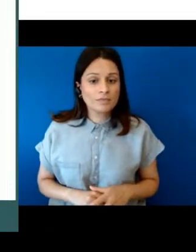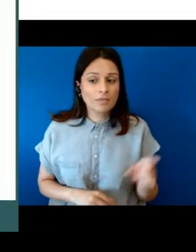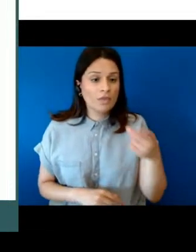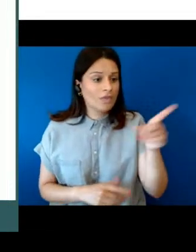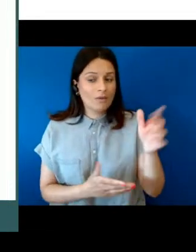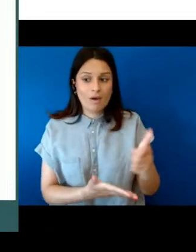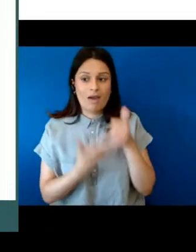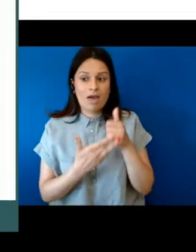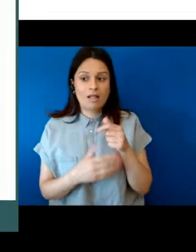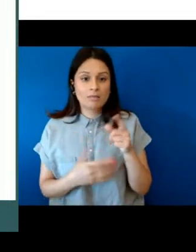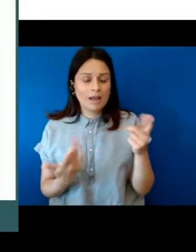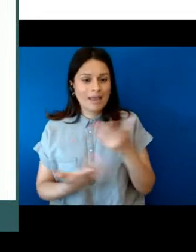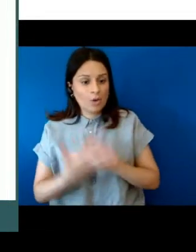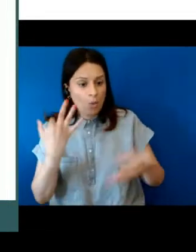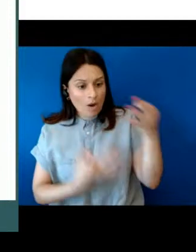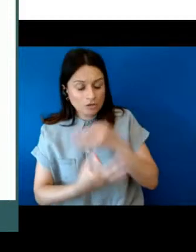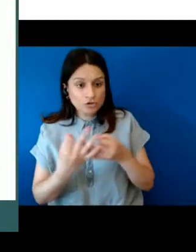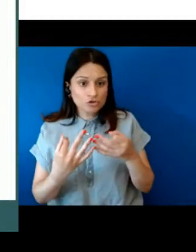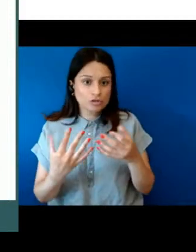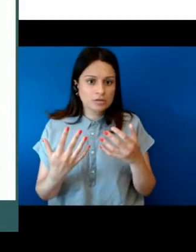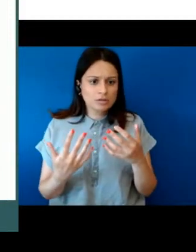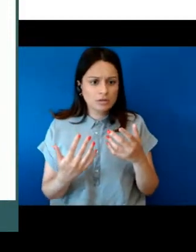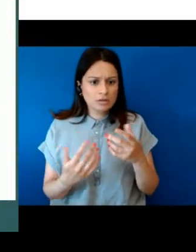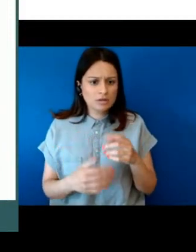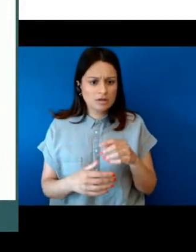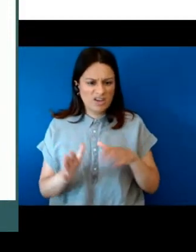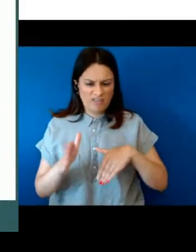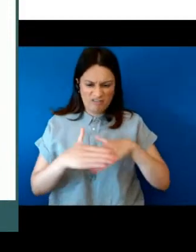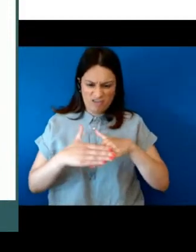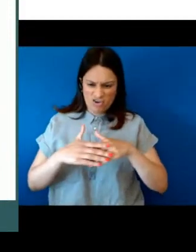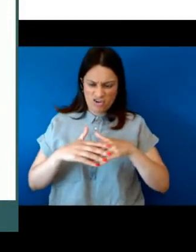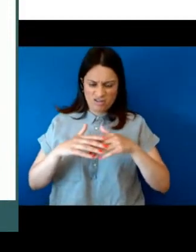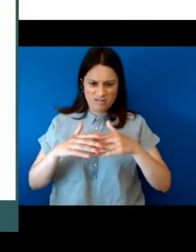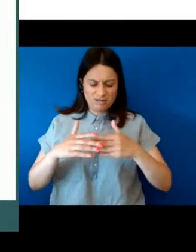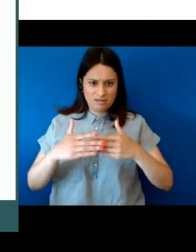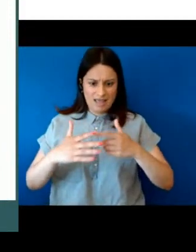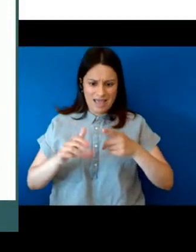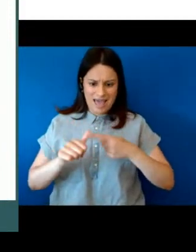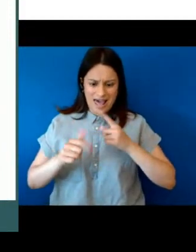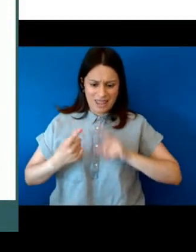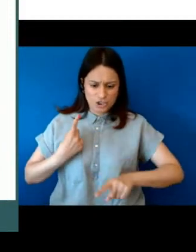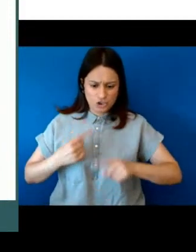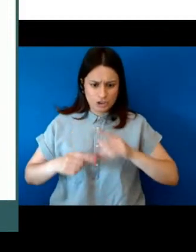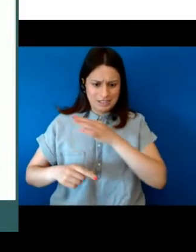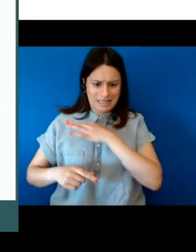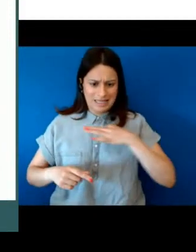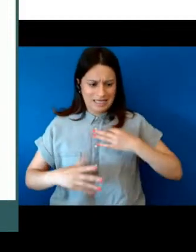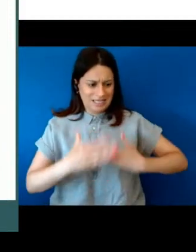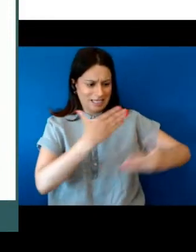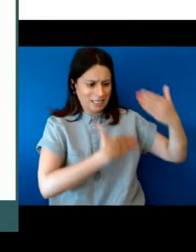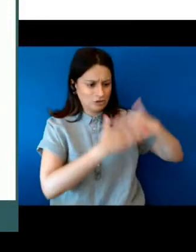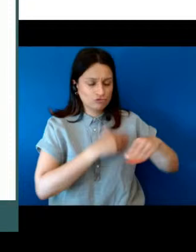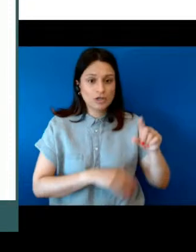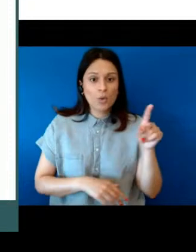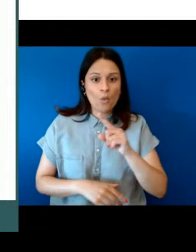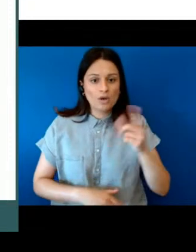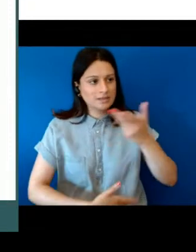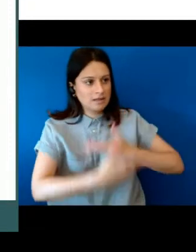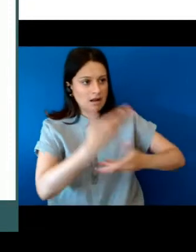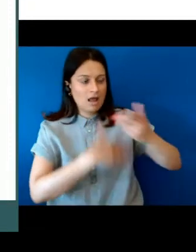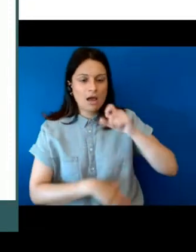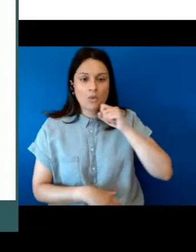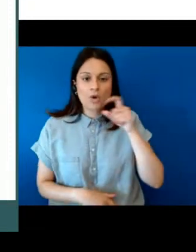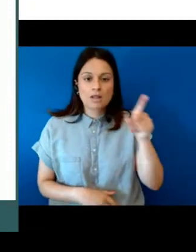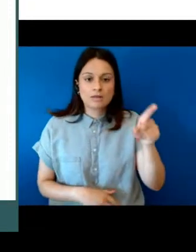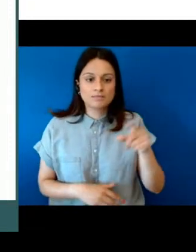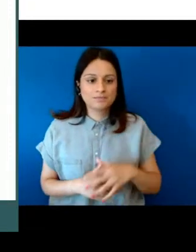questions about what actually is a full allergy clinical history and what you need to consider, etc. So specific IgE to